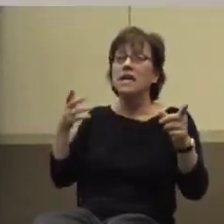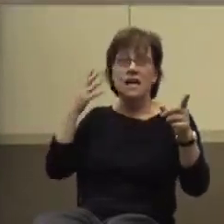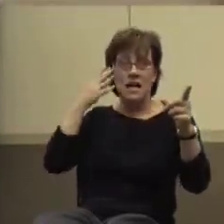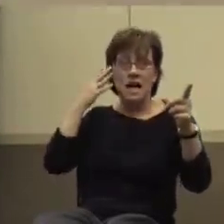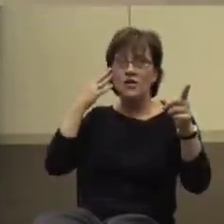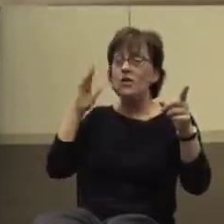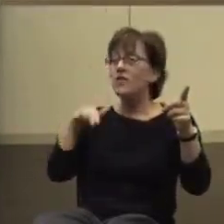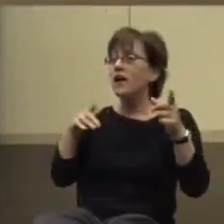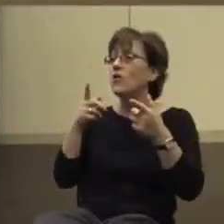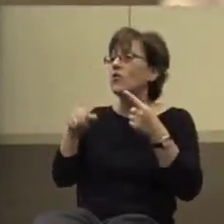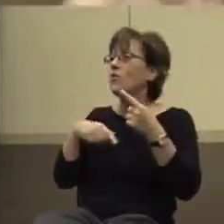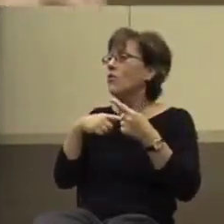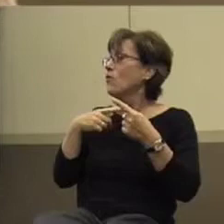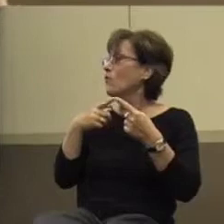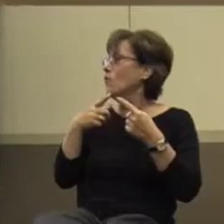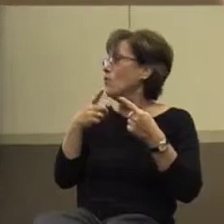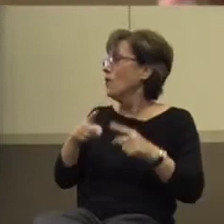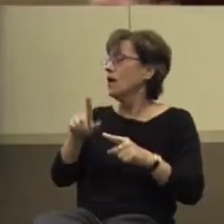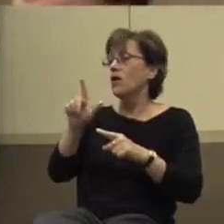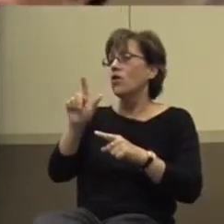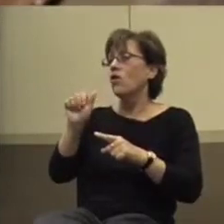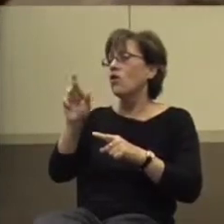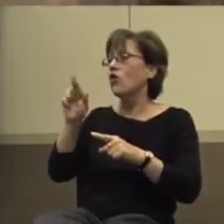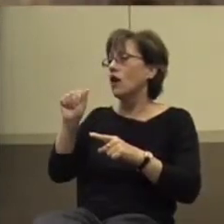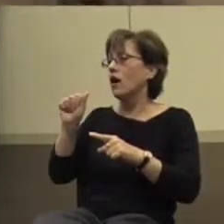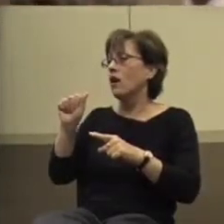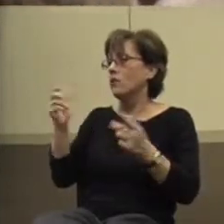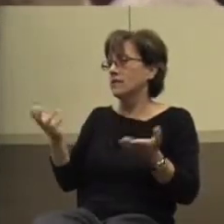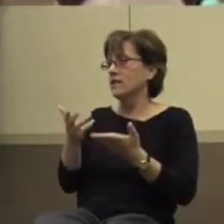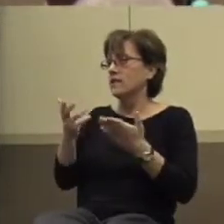the behavior doc, she also had that in her stuff.